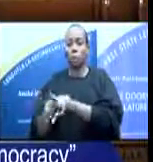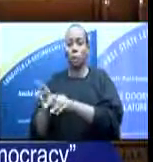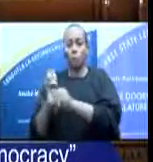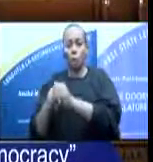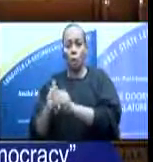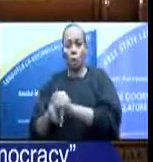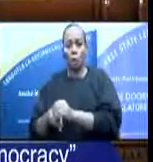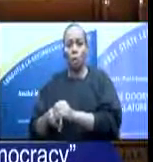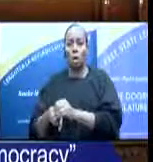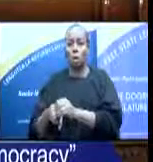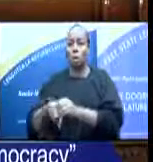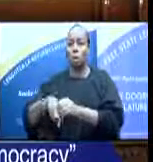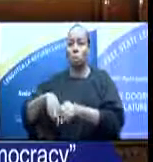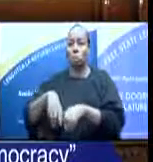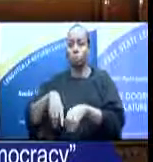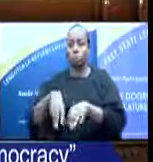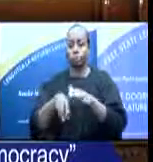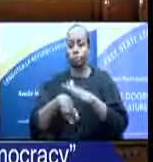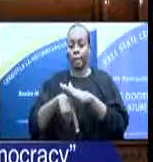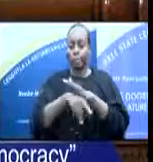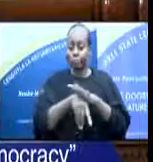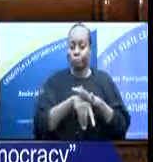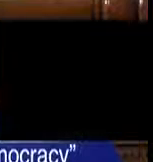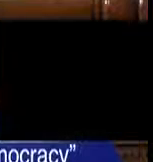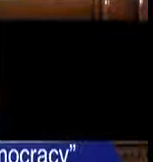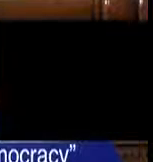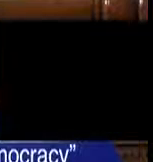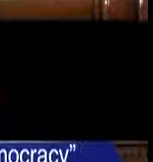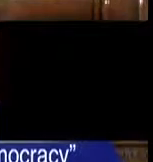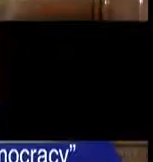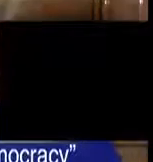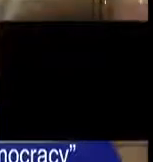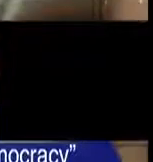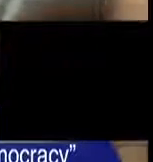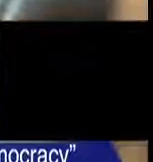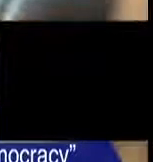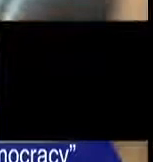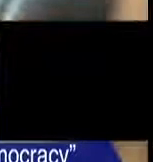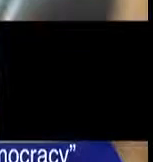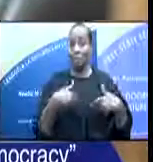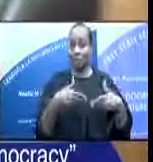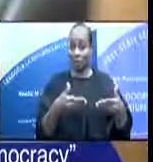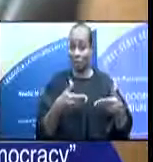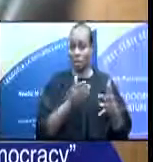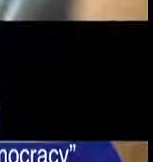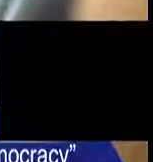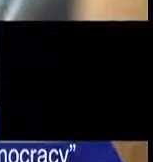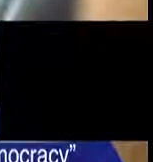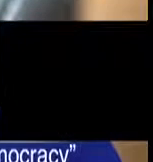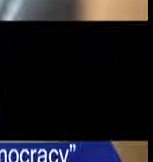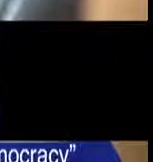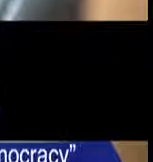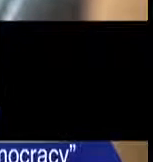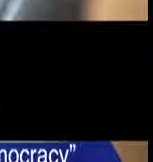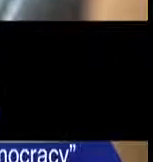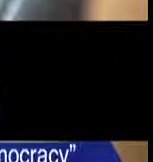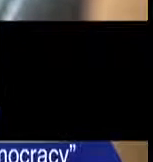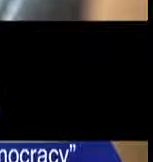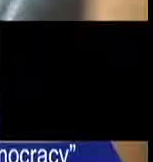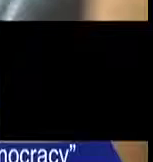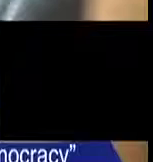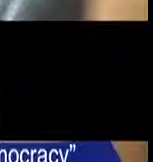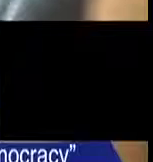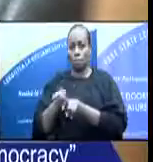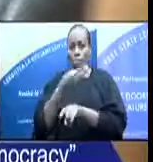and Bongani regional hospitals. These are some of the few services that the department is offering in